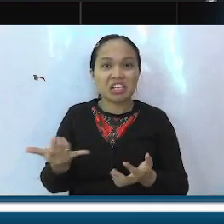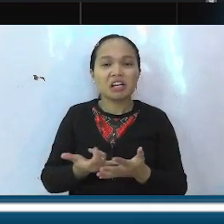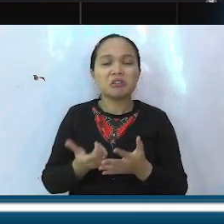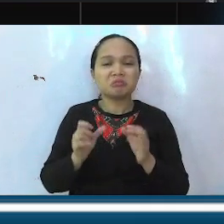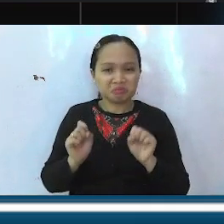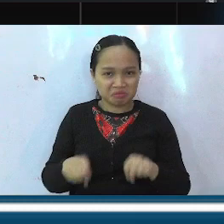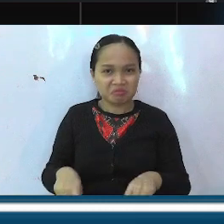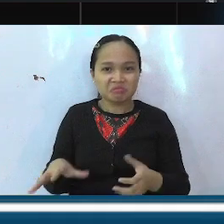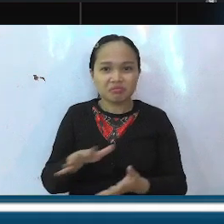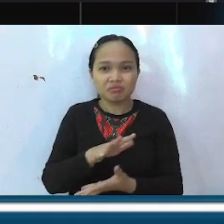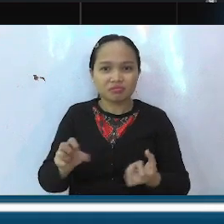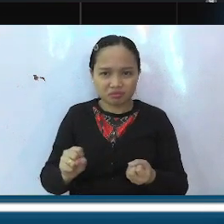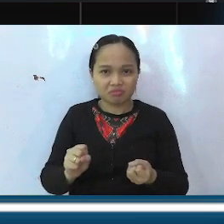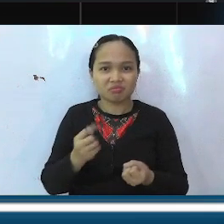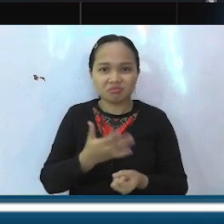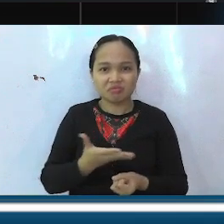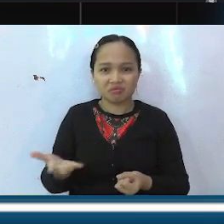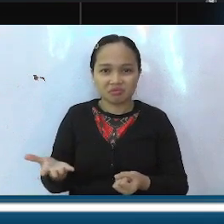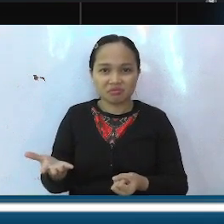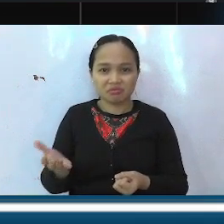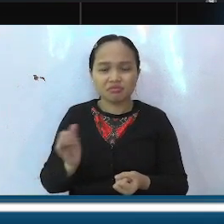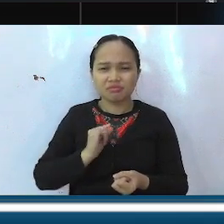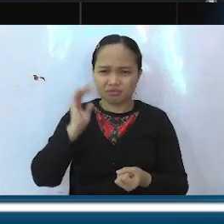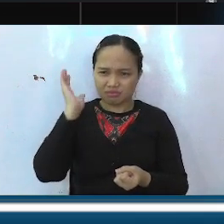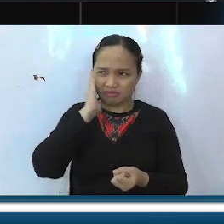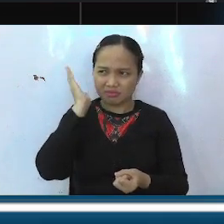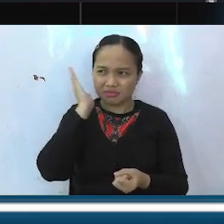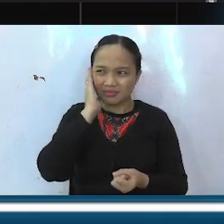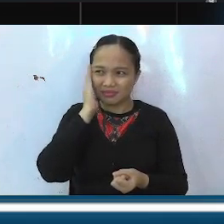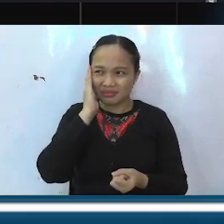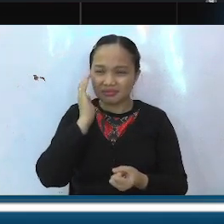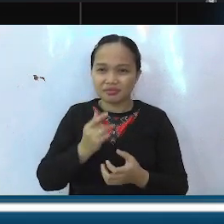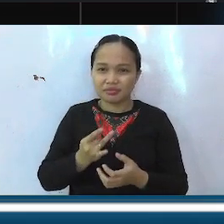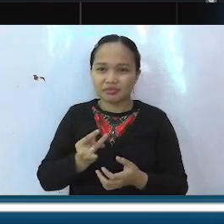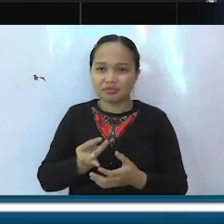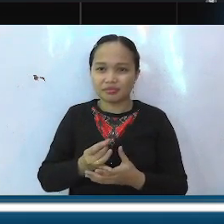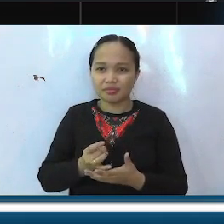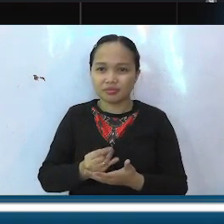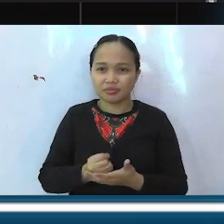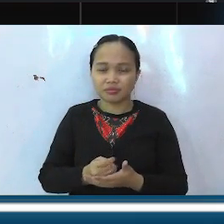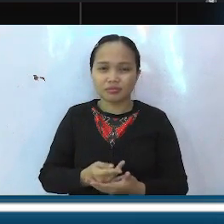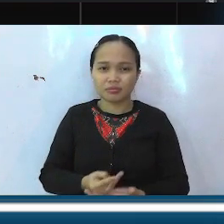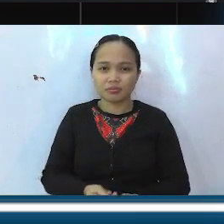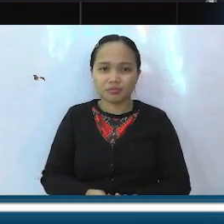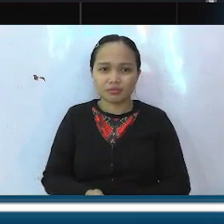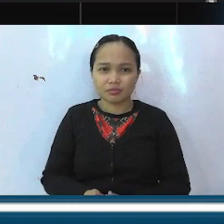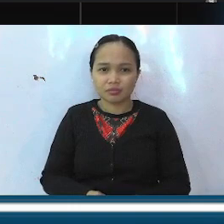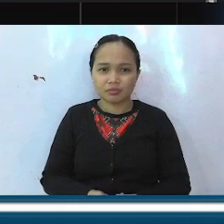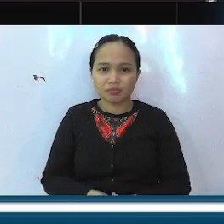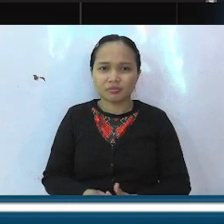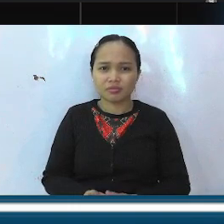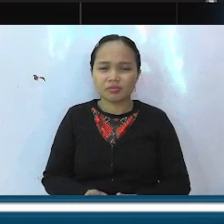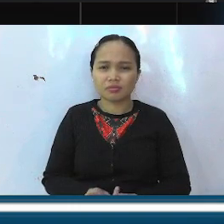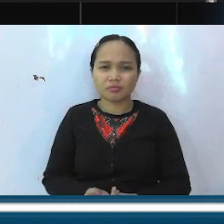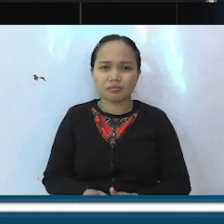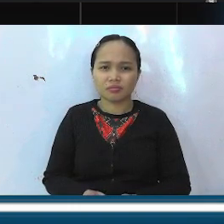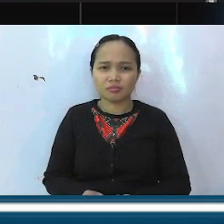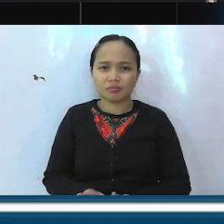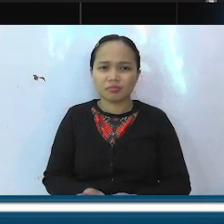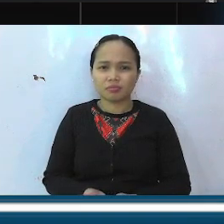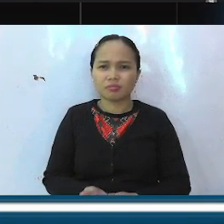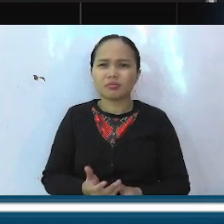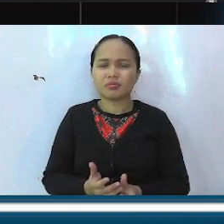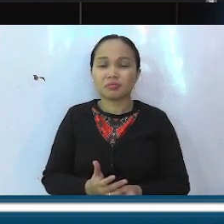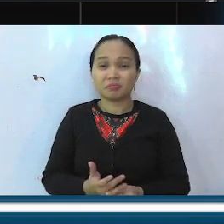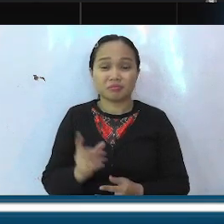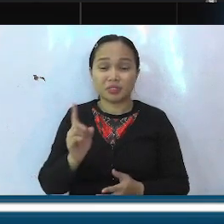It'd probably destroy you. Yeah, I'm seeing a lot. Brother, don't you? I know. I'm very. I've seen it. I've seen a lot of those. Either standard